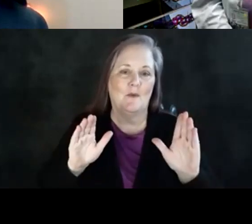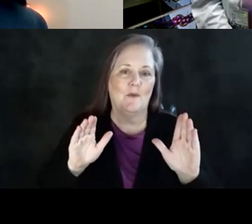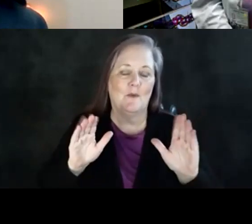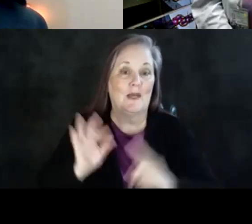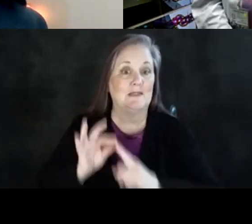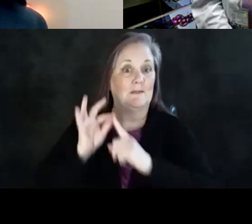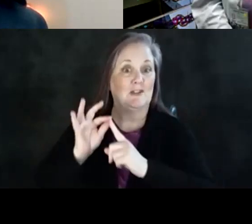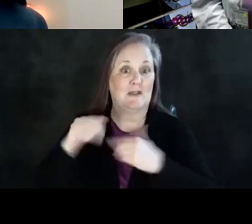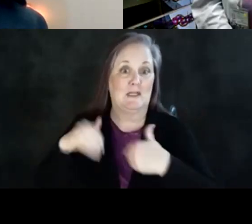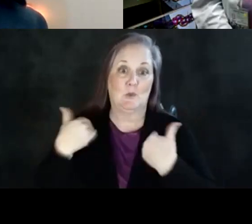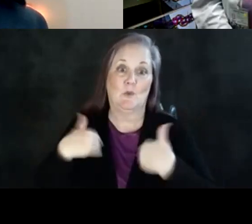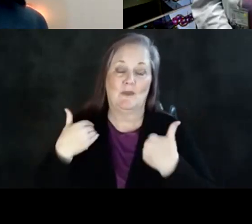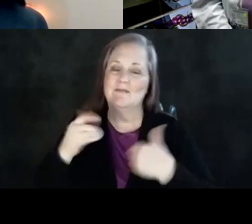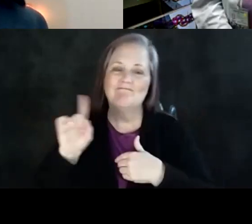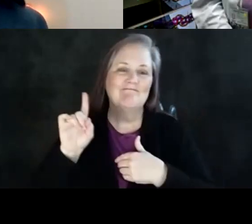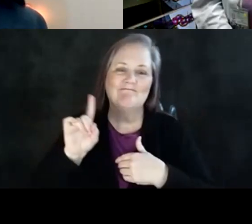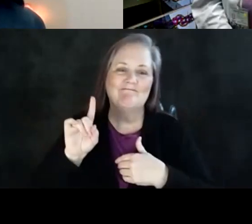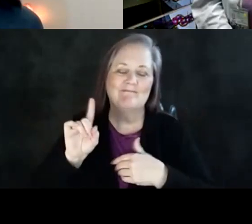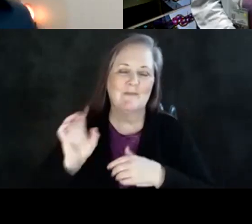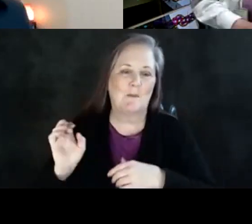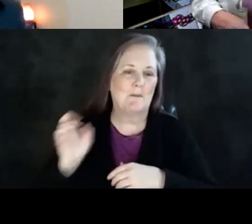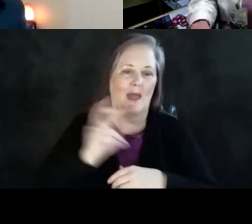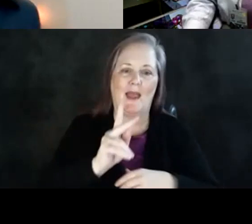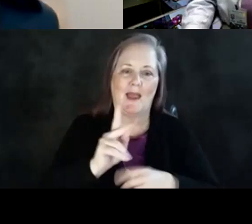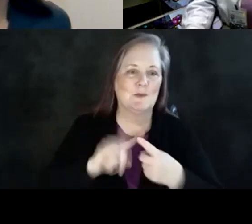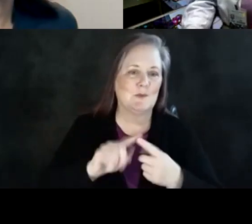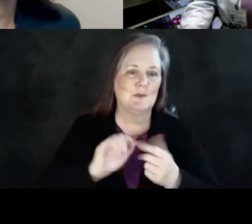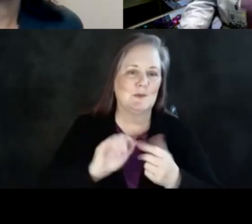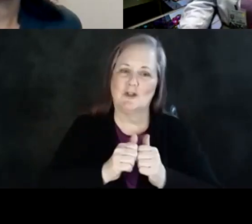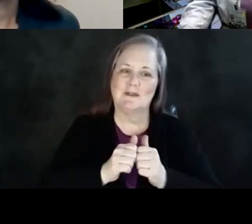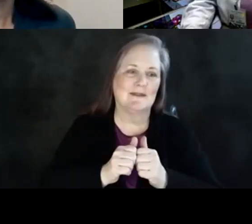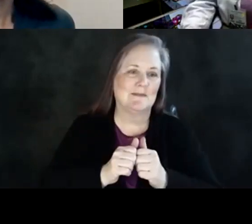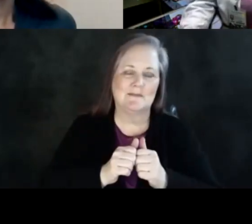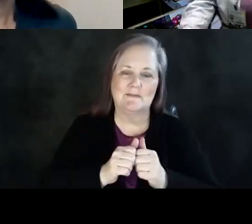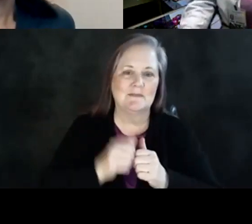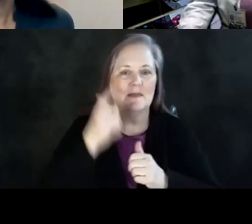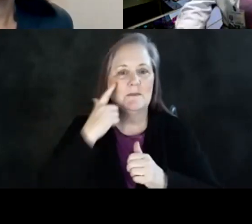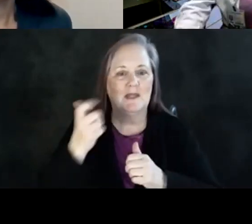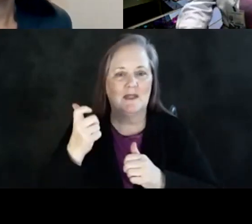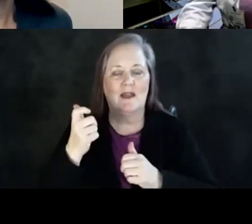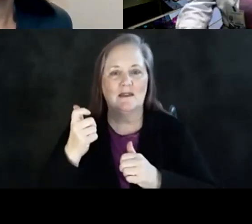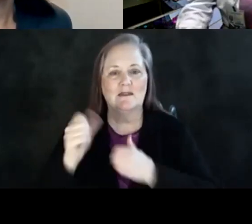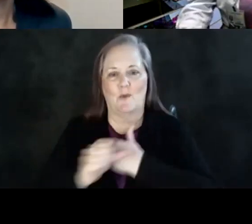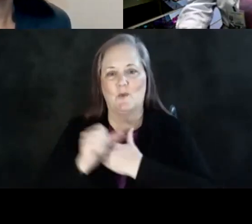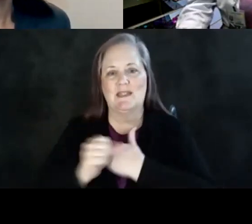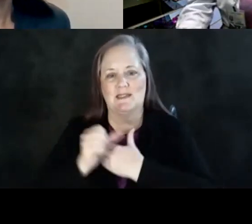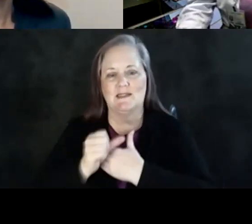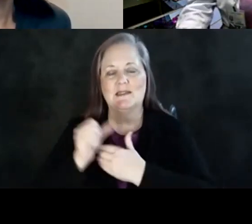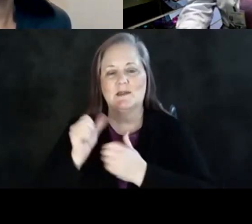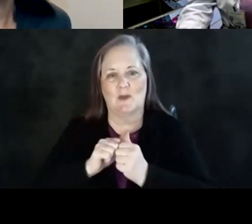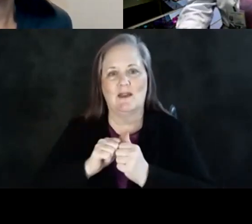especially the youth, to resume their sports because of the risks